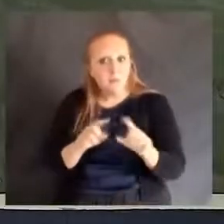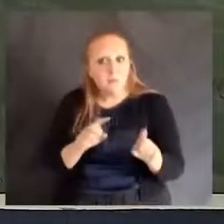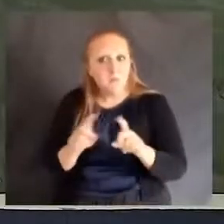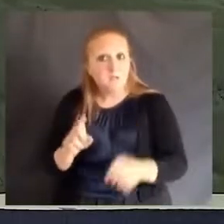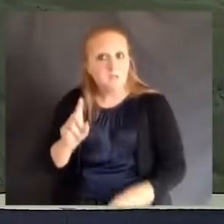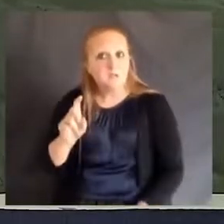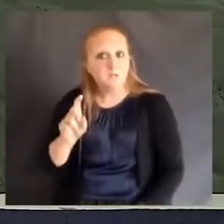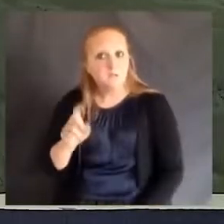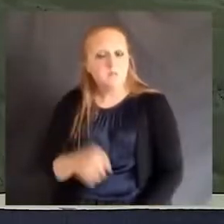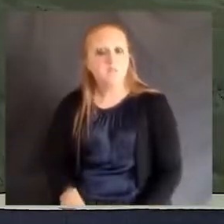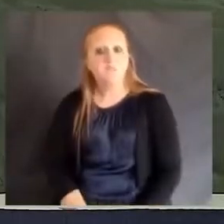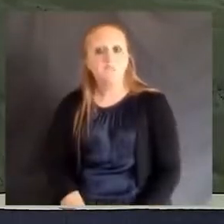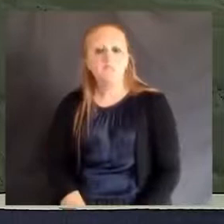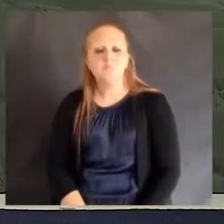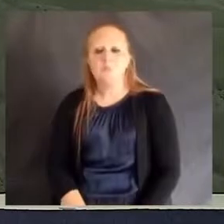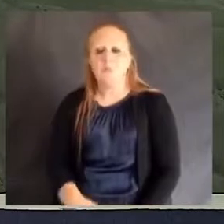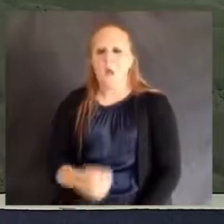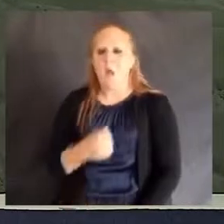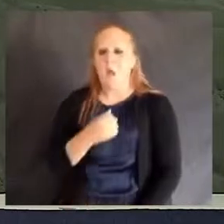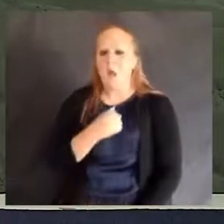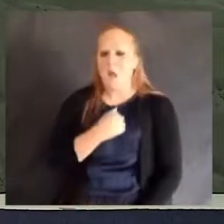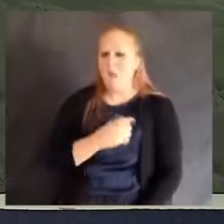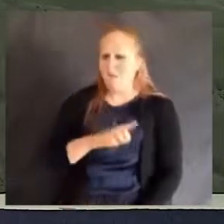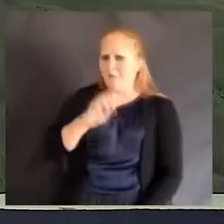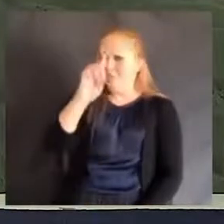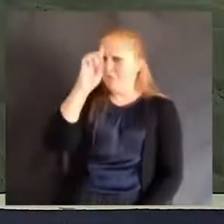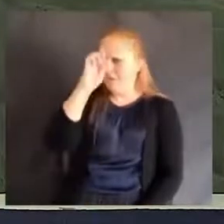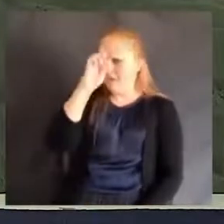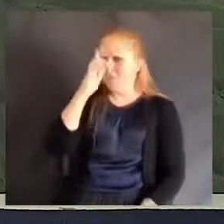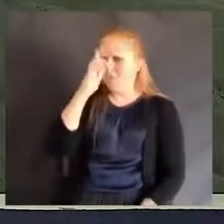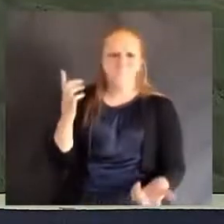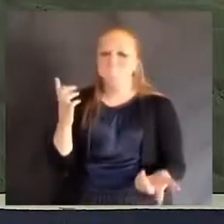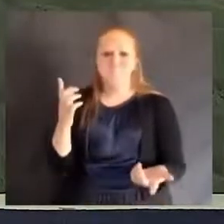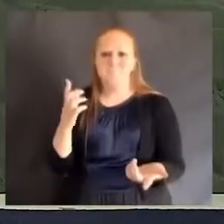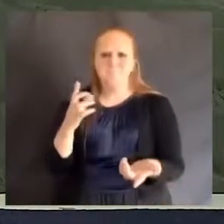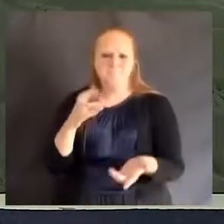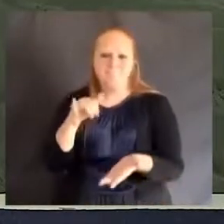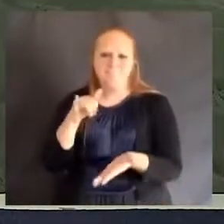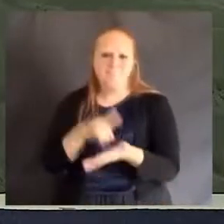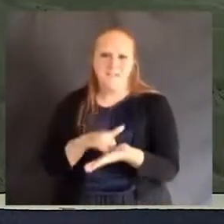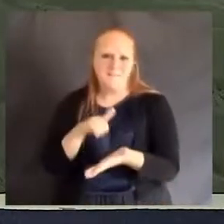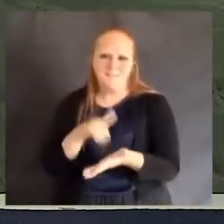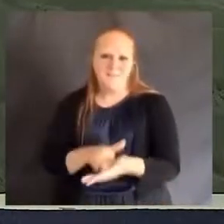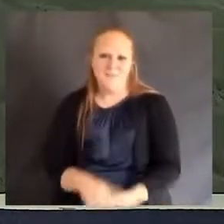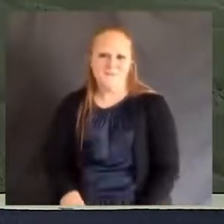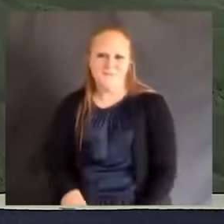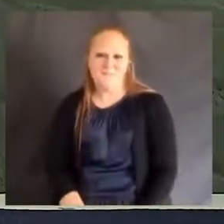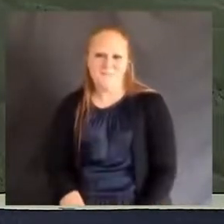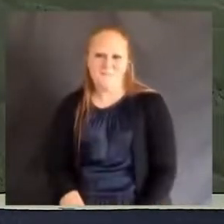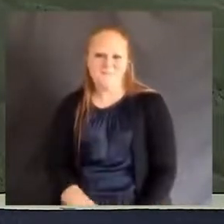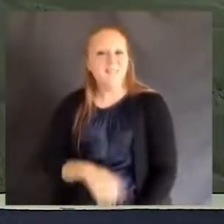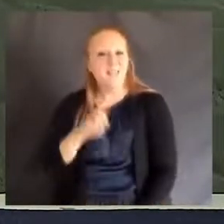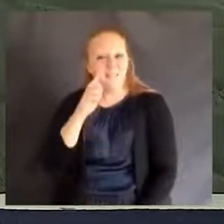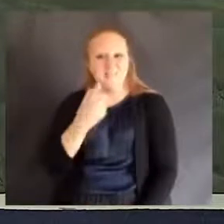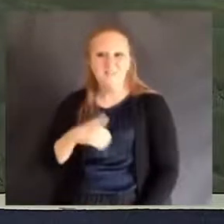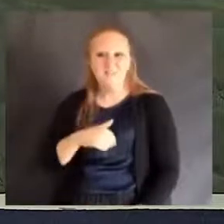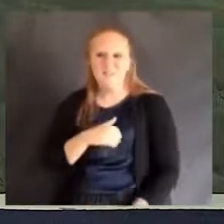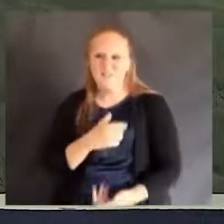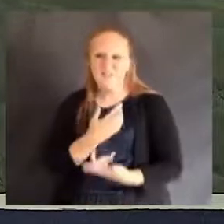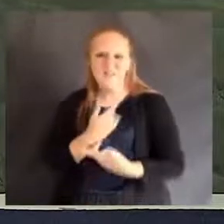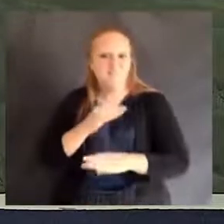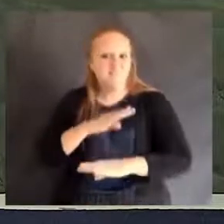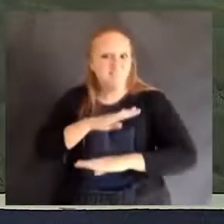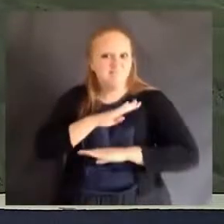don't believe there is any more water that we can wring out of that stone. When you are